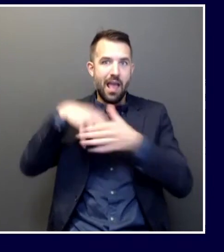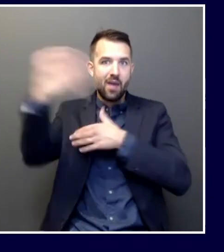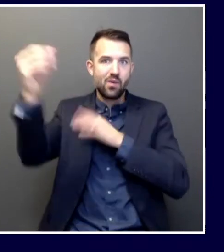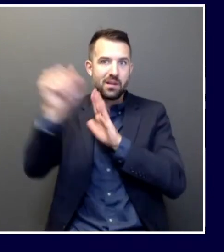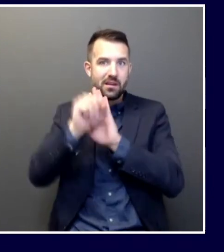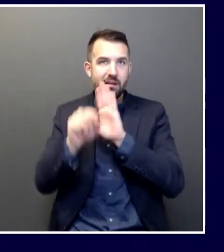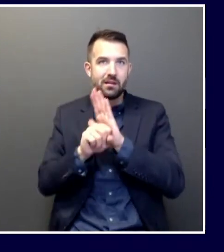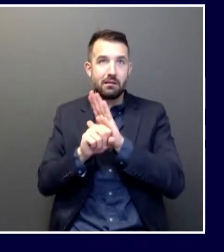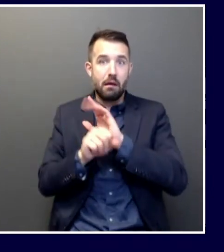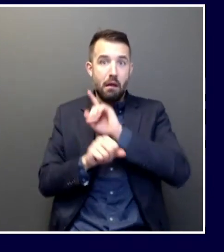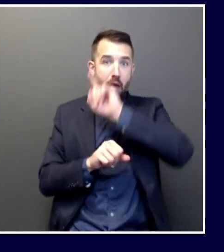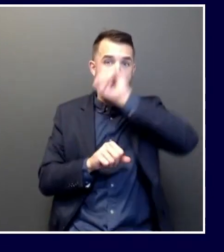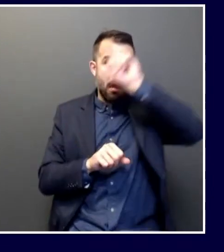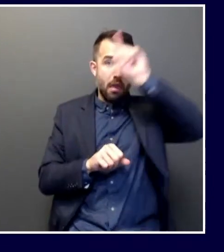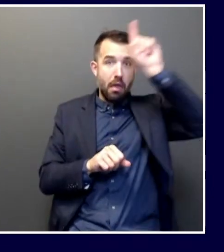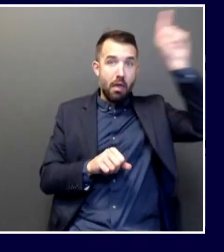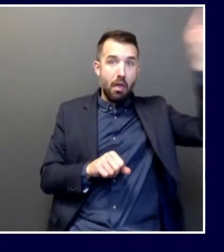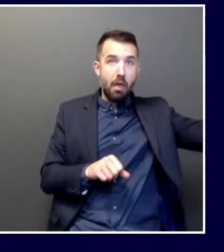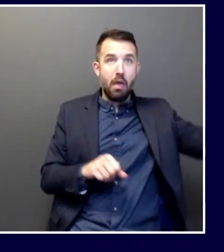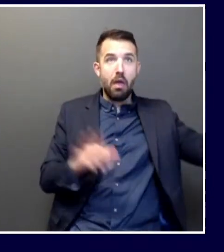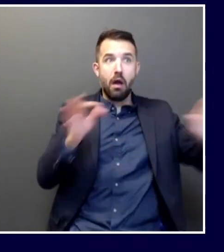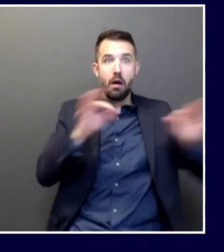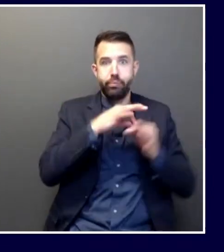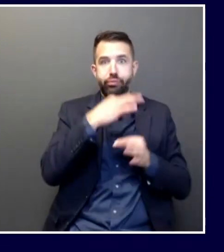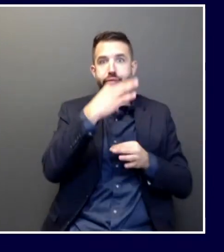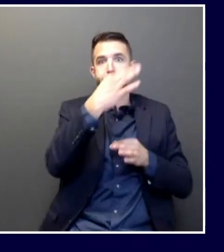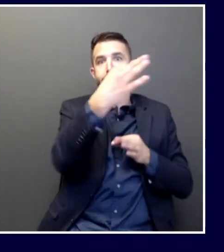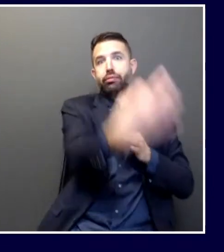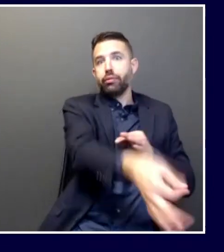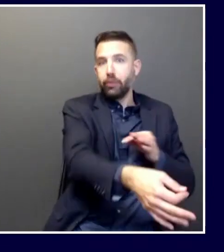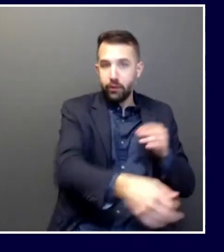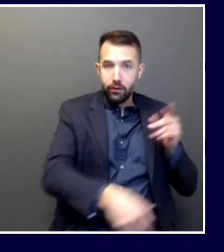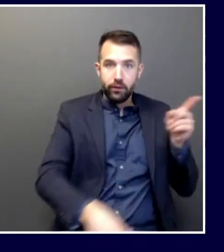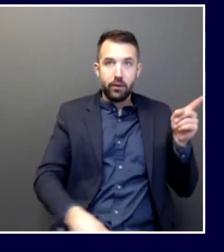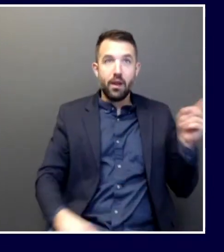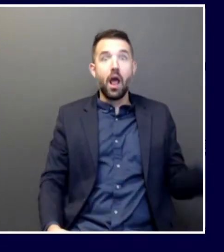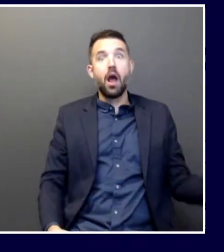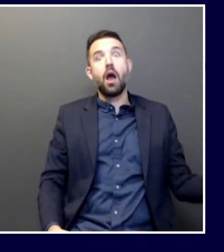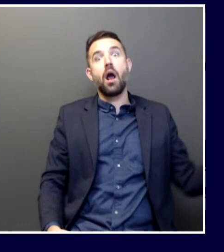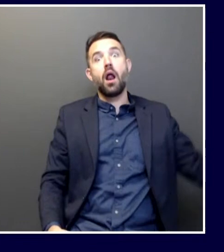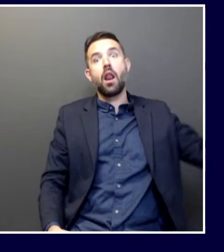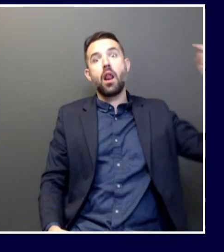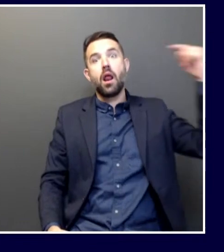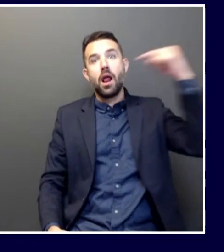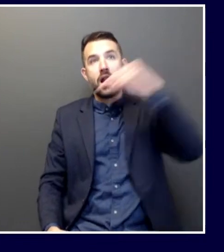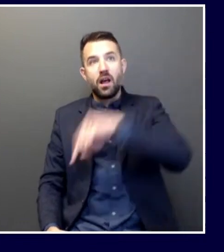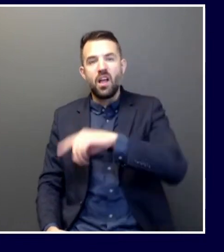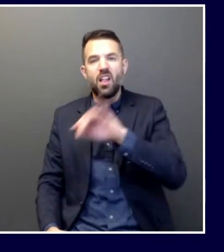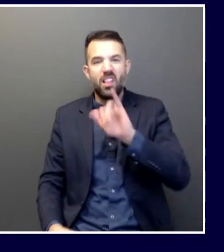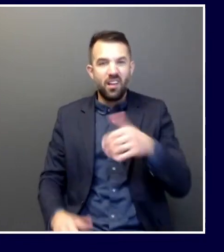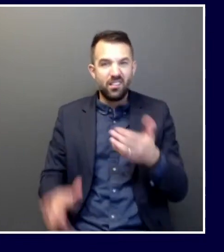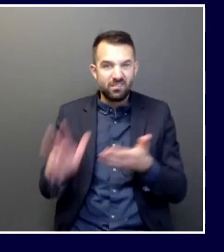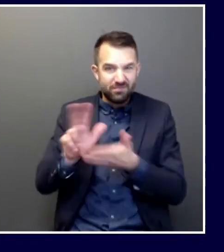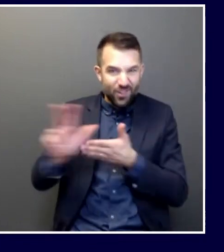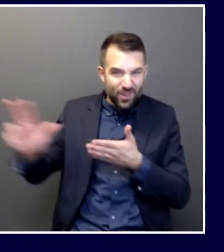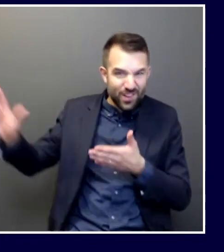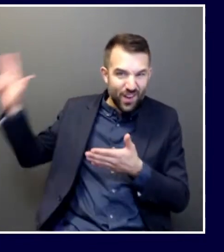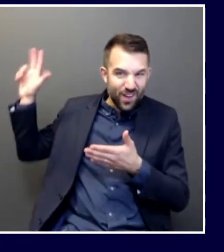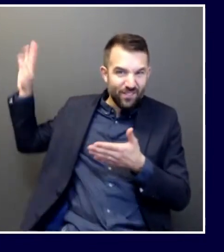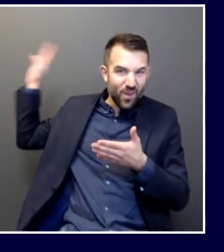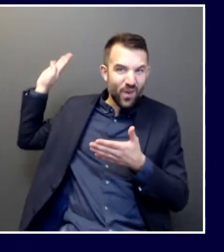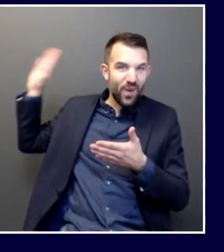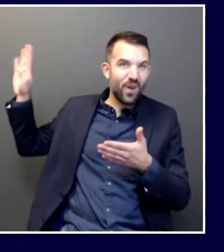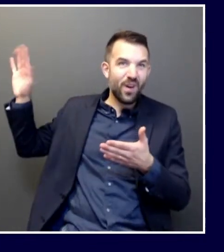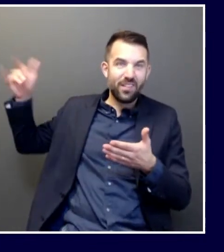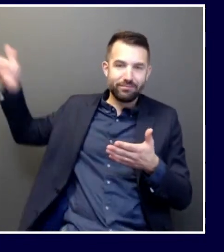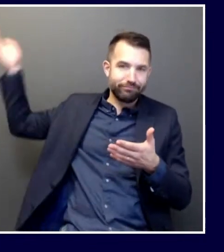hub somewhere. And that may have been introducing some concern and delay. That was several weeks ago. We'll check with the team and see if those